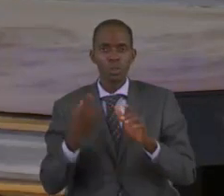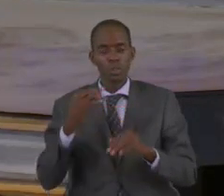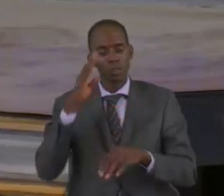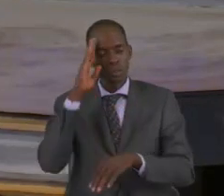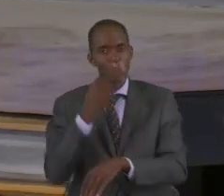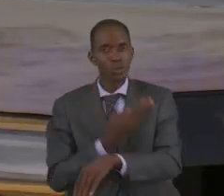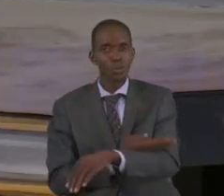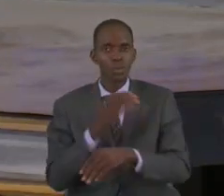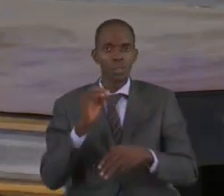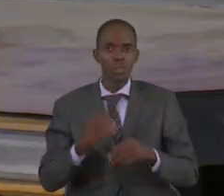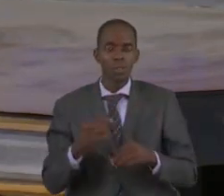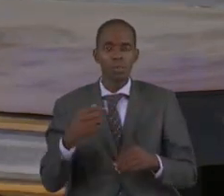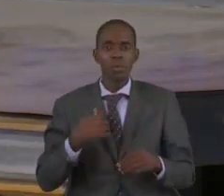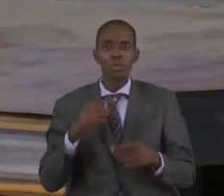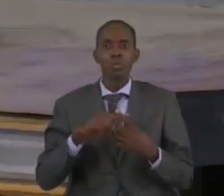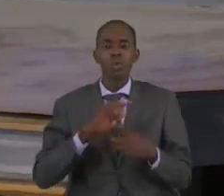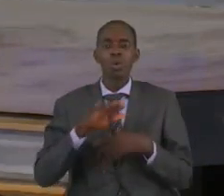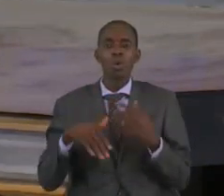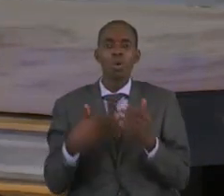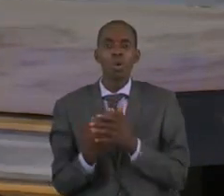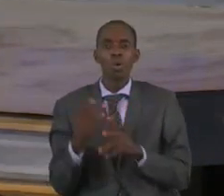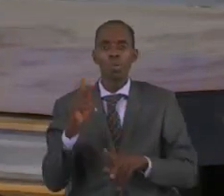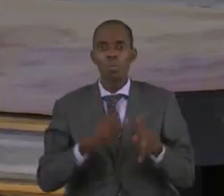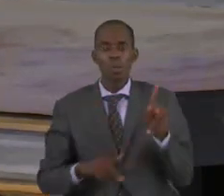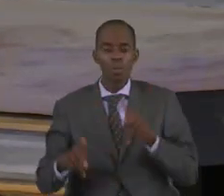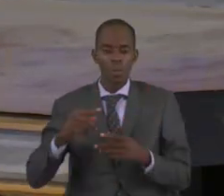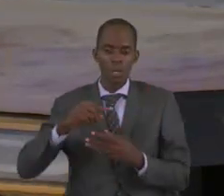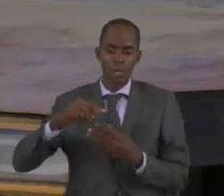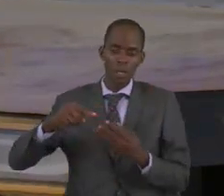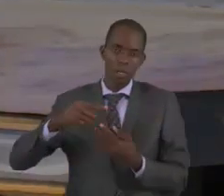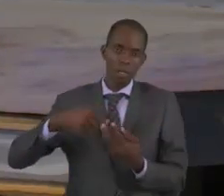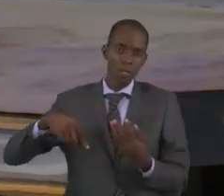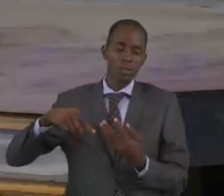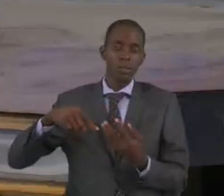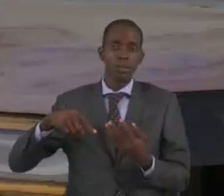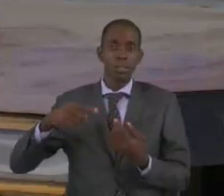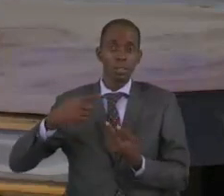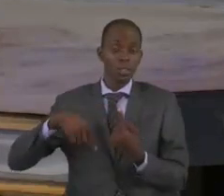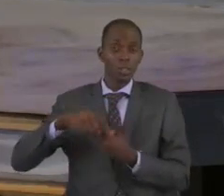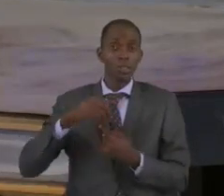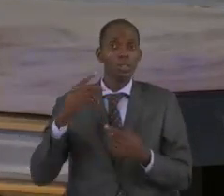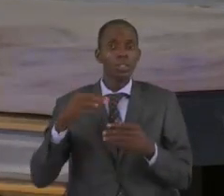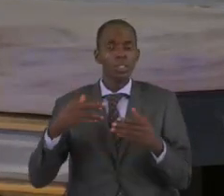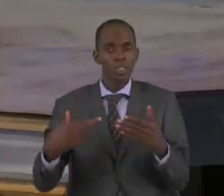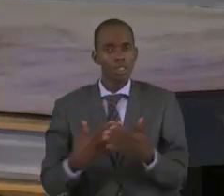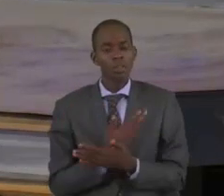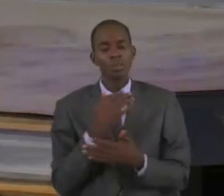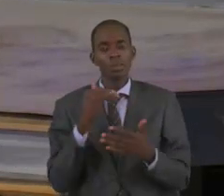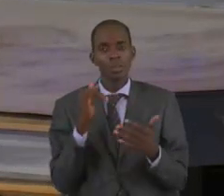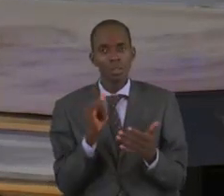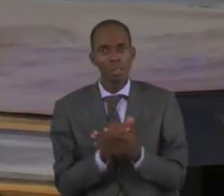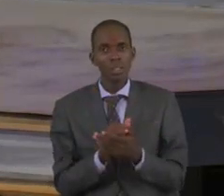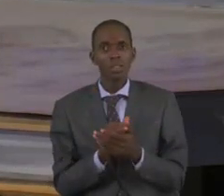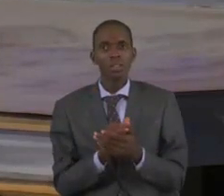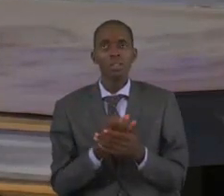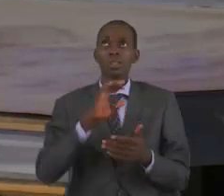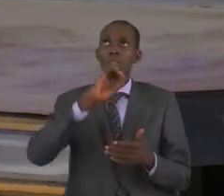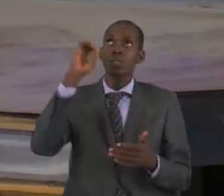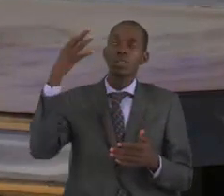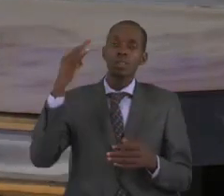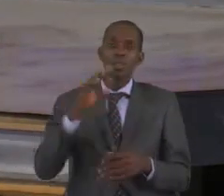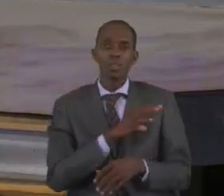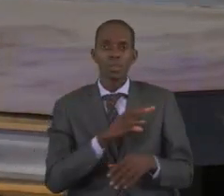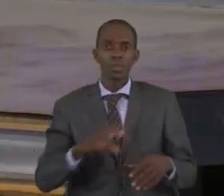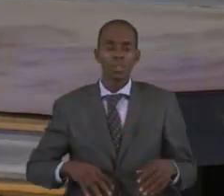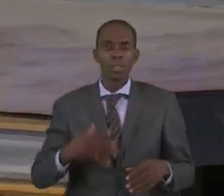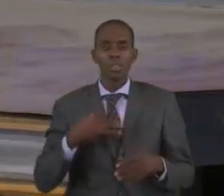me to all the people around. He revealed that grace of Christ, revealed that in me, and to